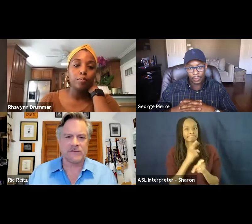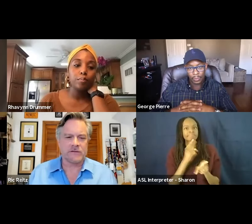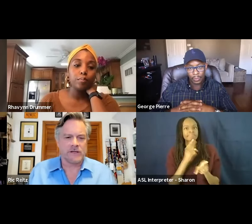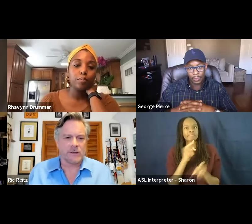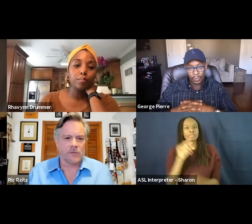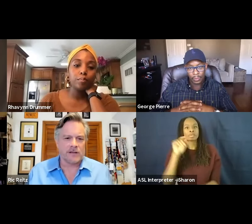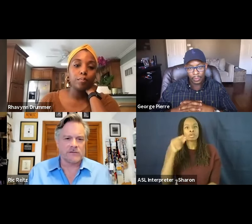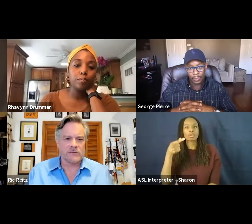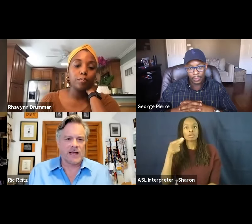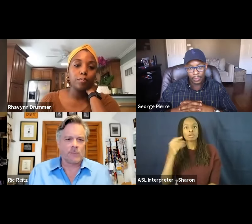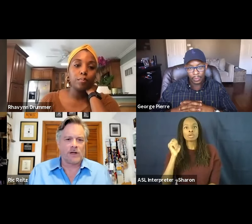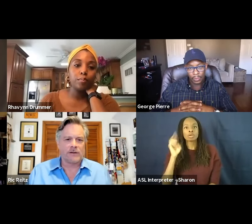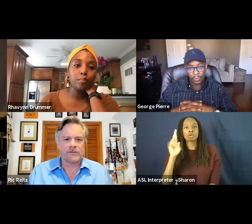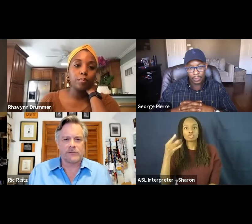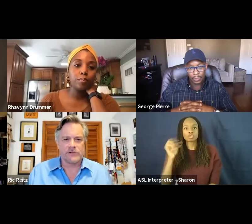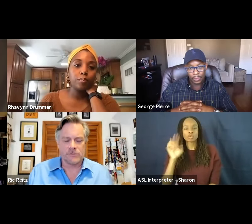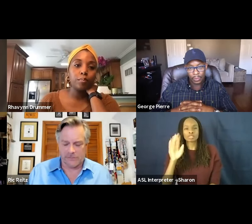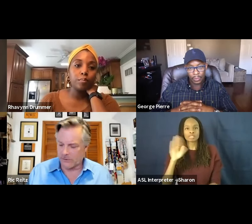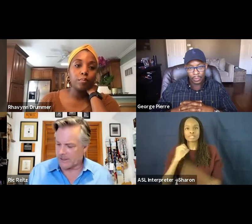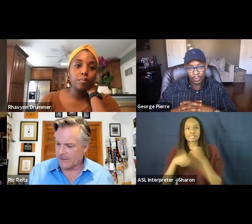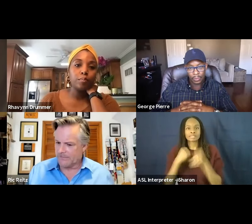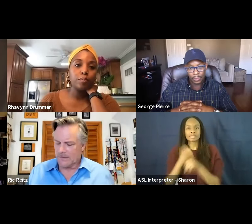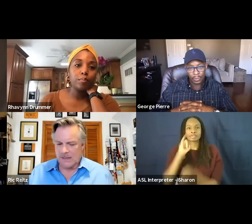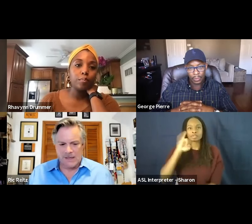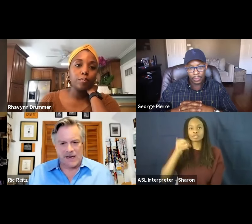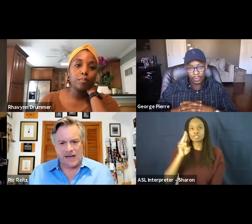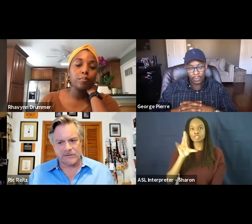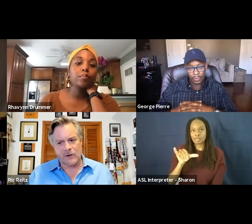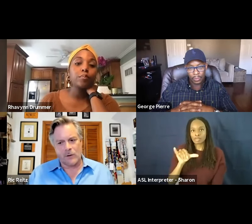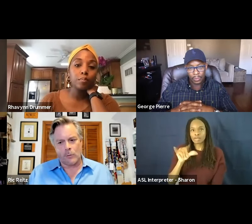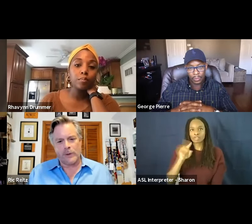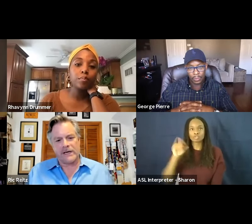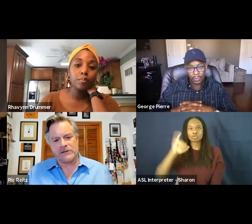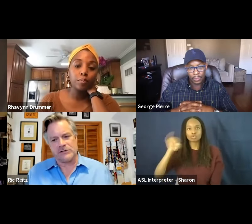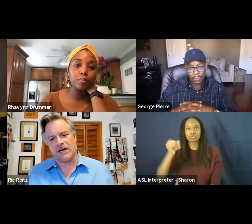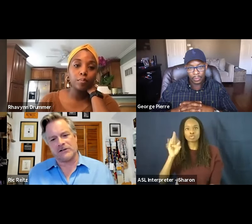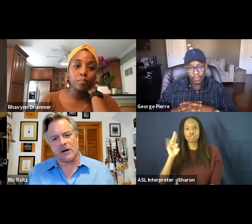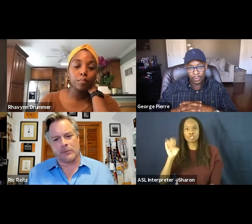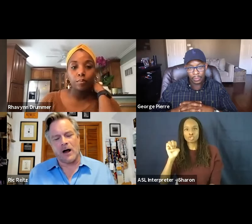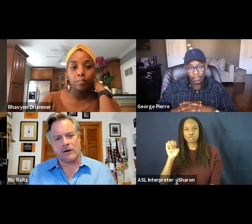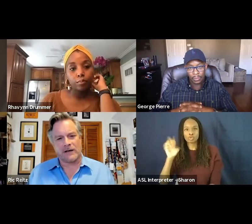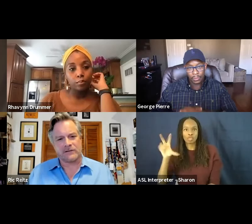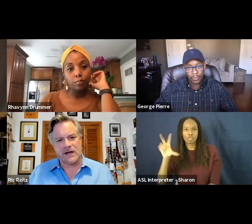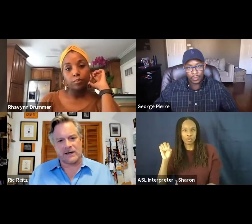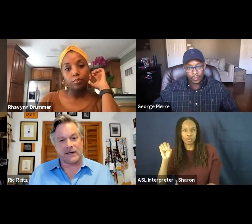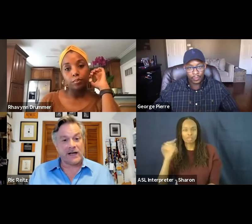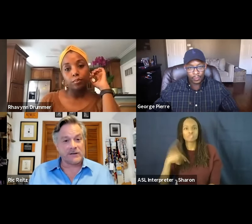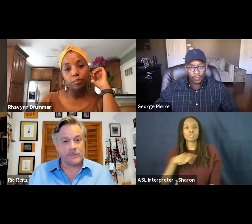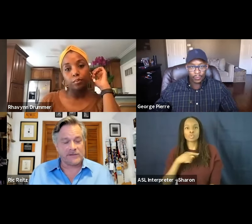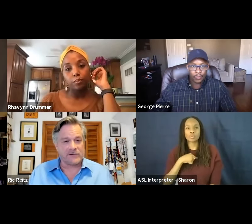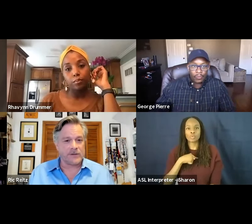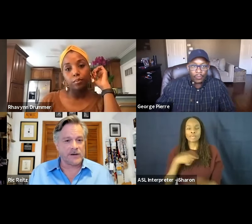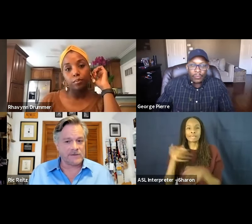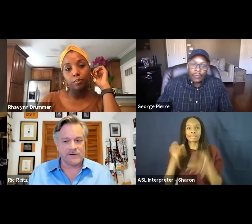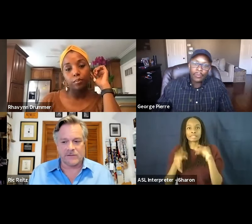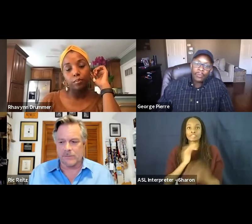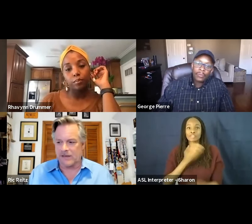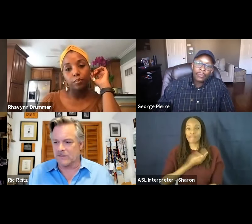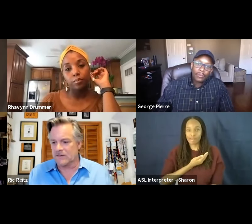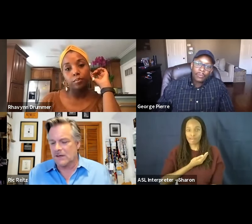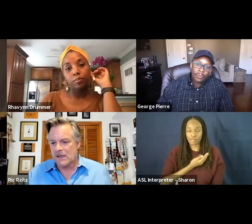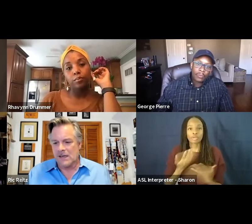Georgia's fiscal year runs July 1 through June 30. And so we judge our progress not on a calendar basis, but on a